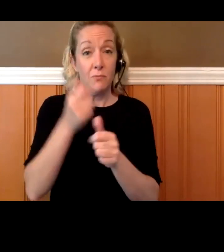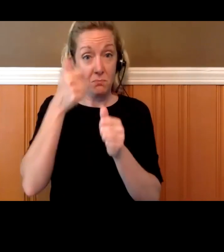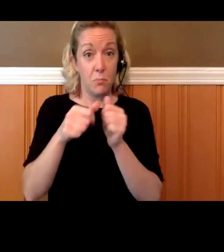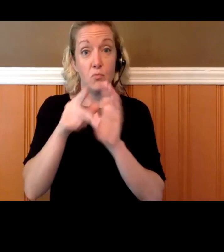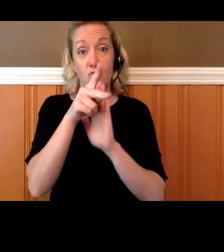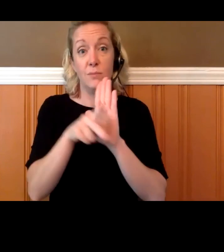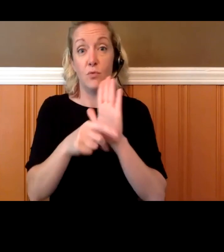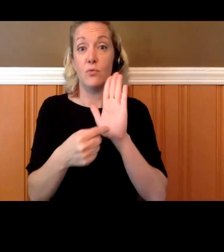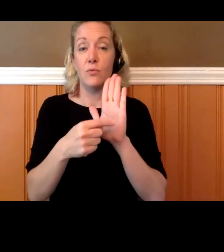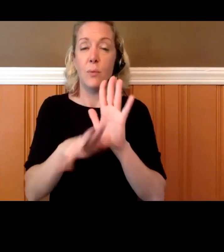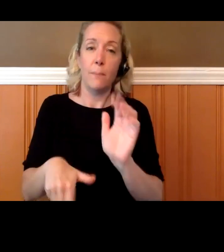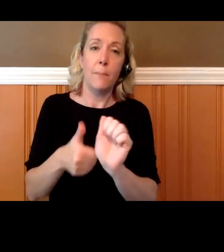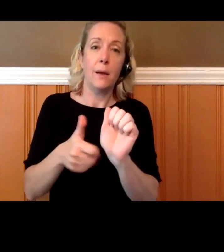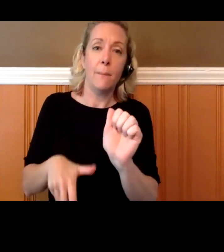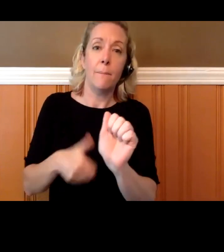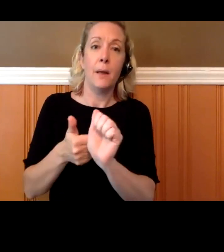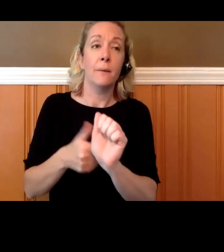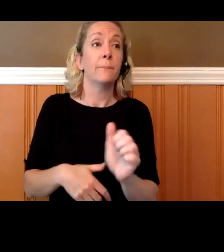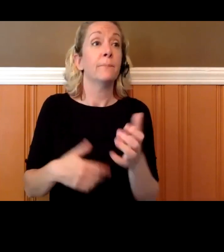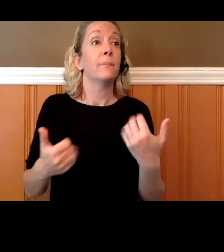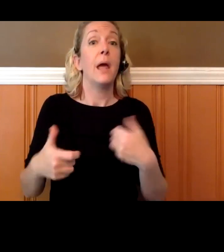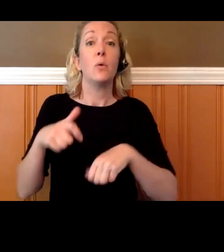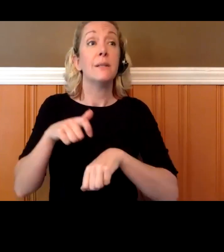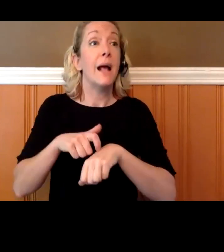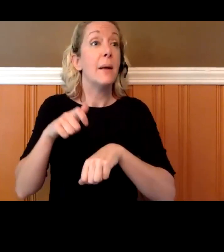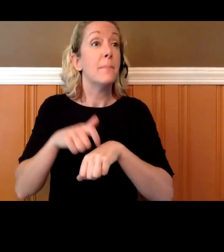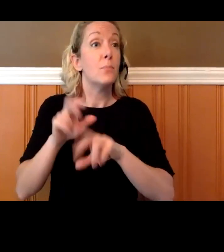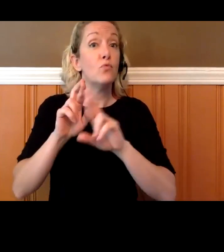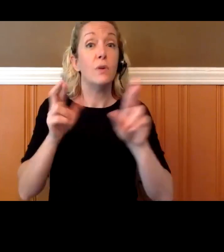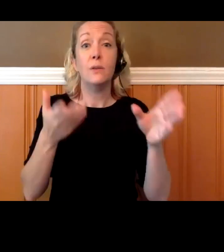All right. Is it time to close?